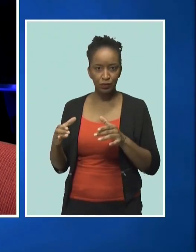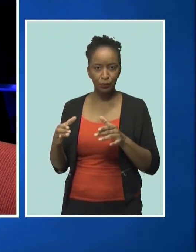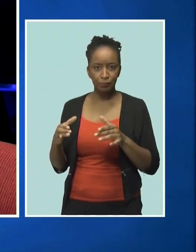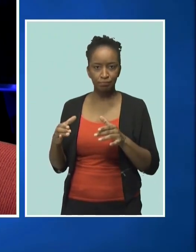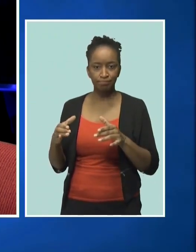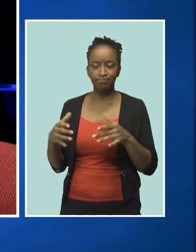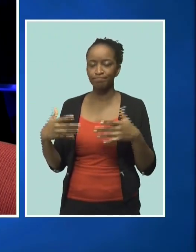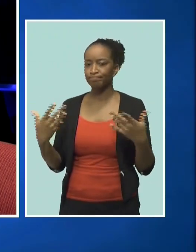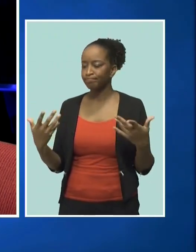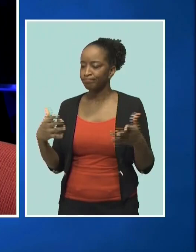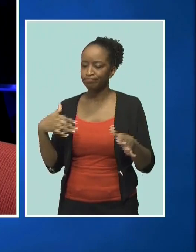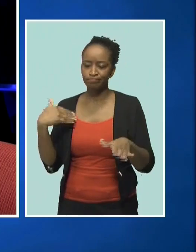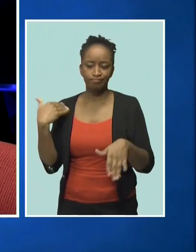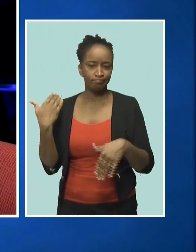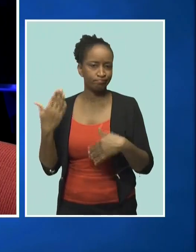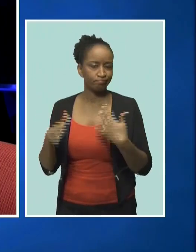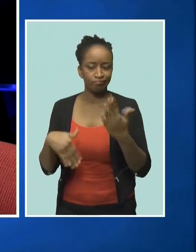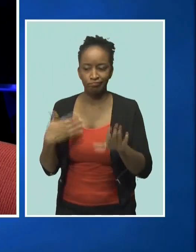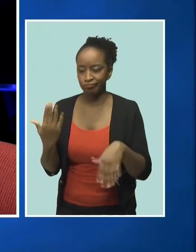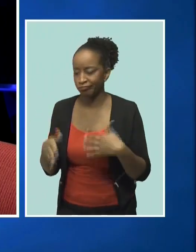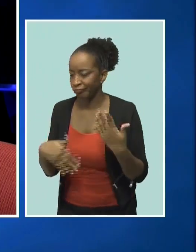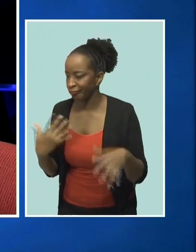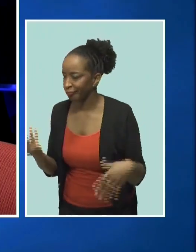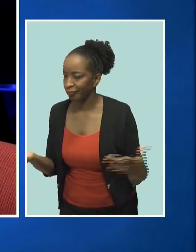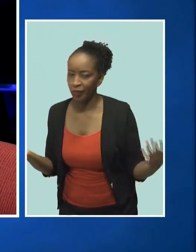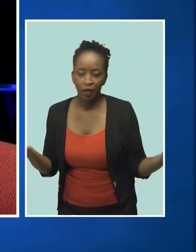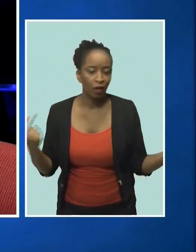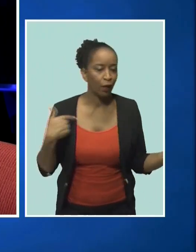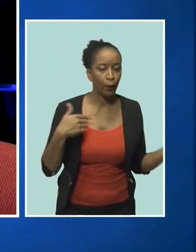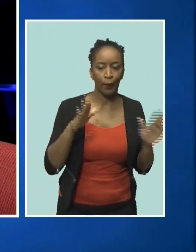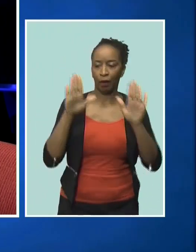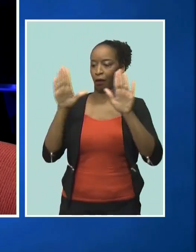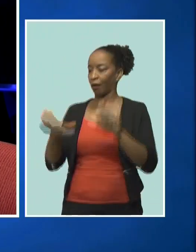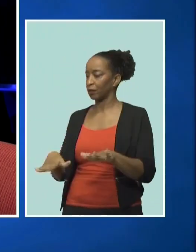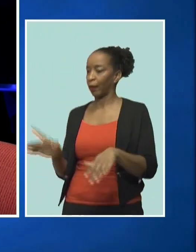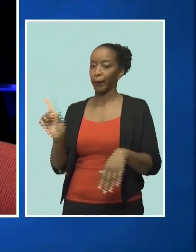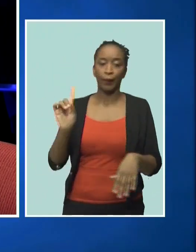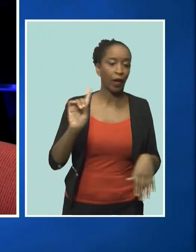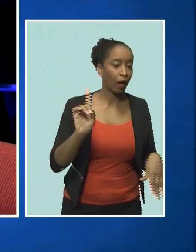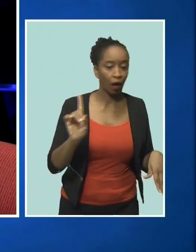And afterward, I found it was like a vagrant institution because it had no place to call its home.